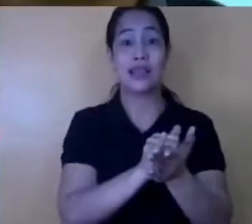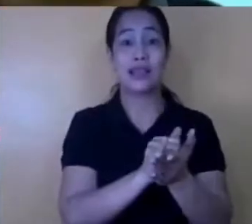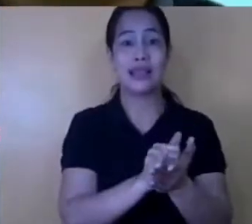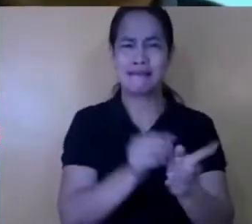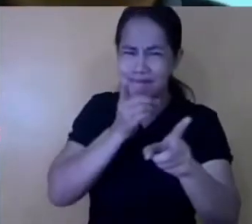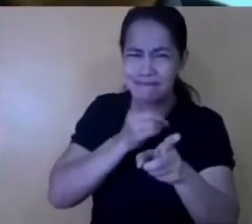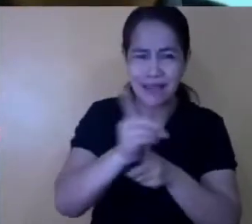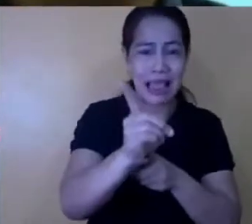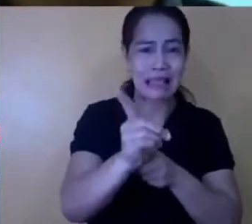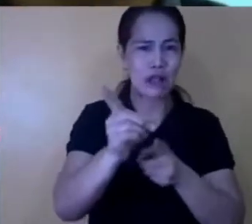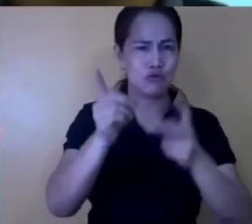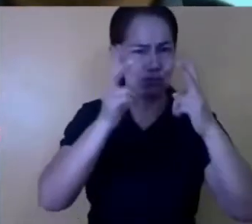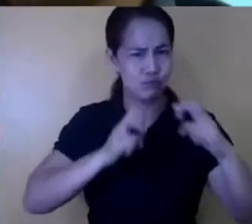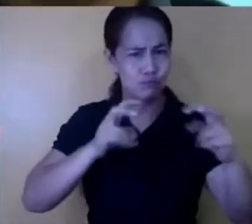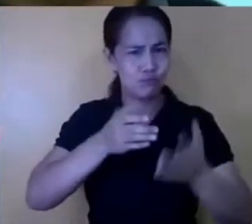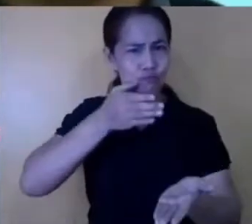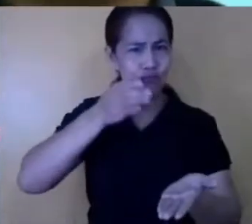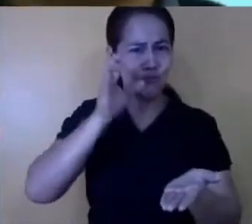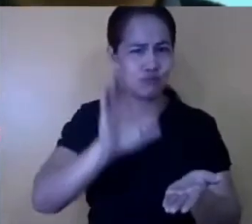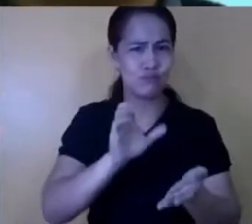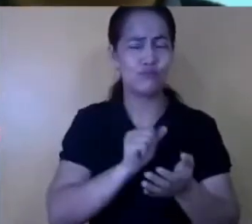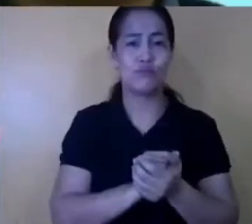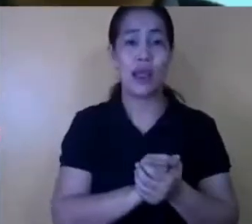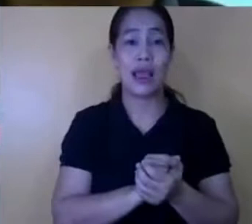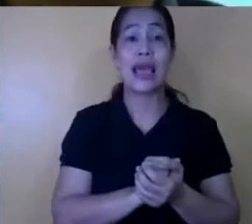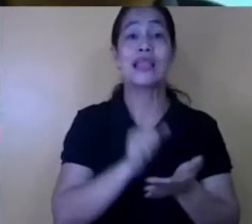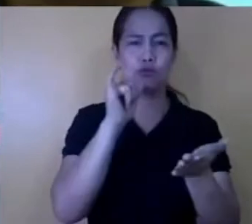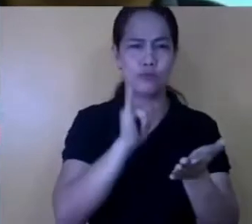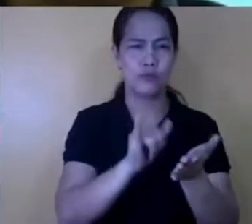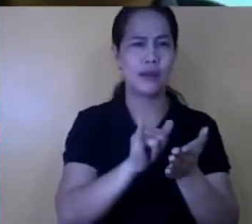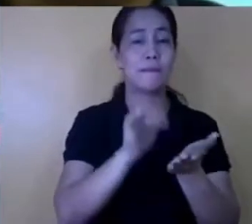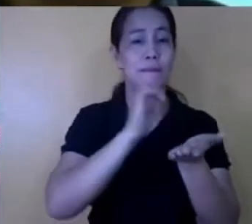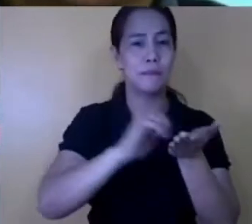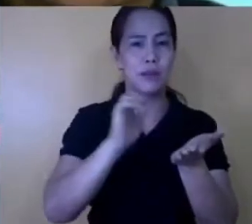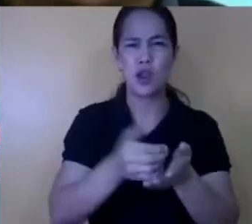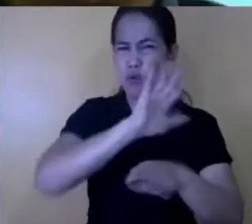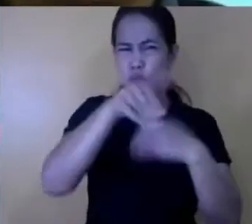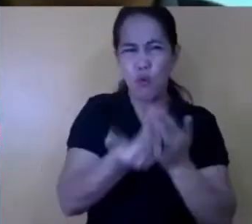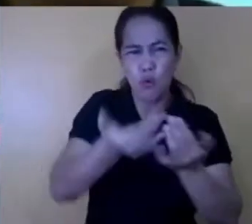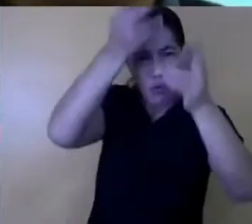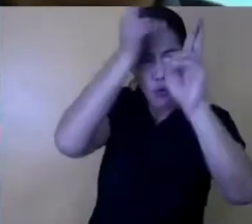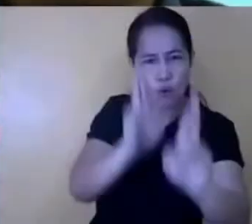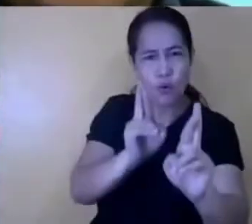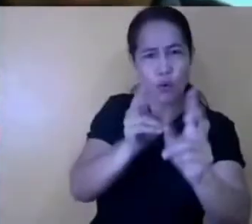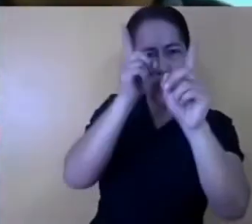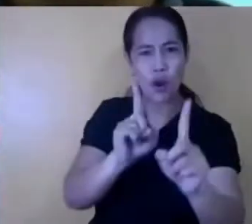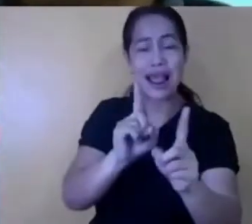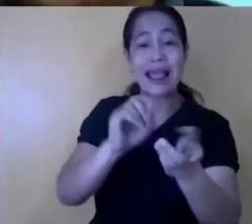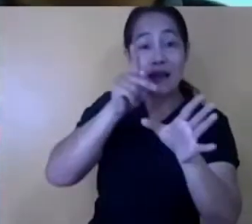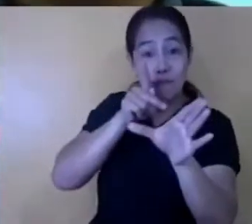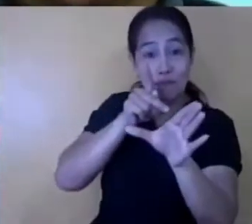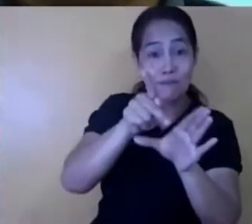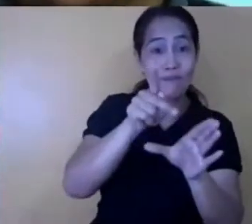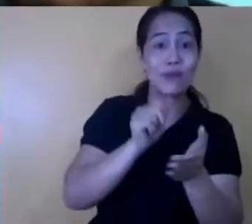reflects the rate is good practices that uphold the dignity of teaching as a profession. Then you have a